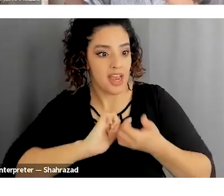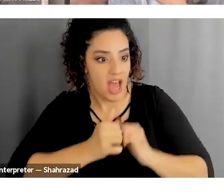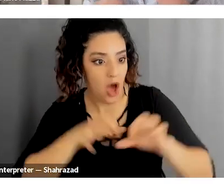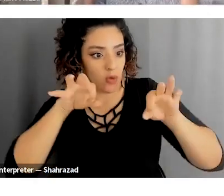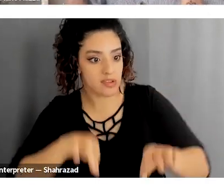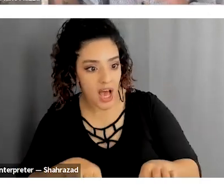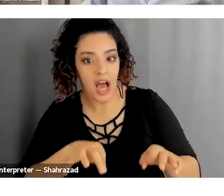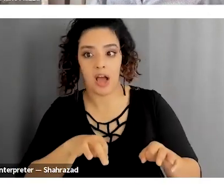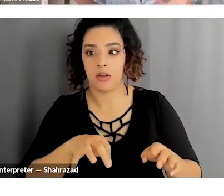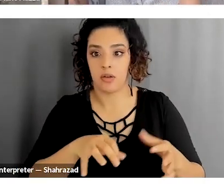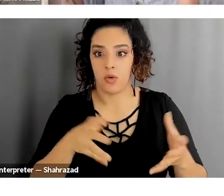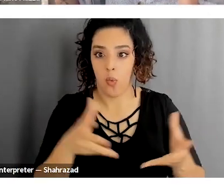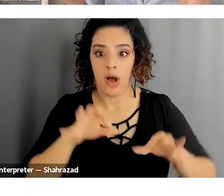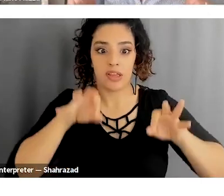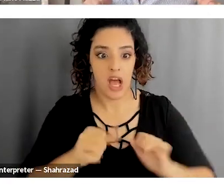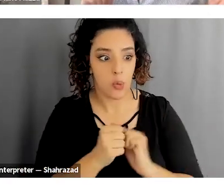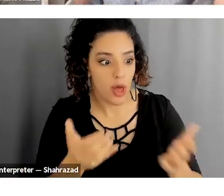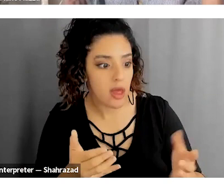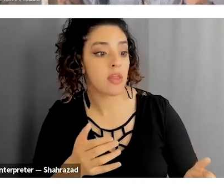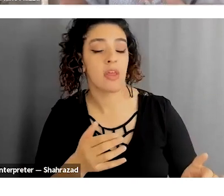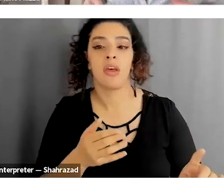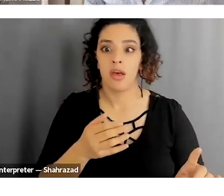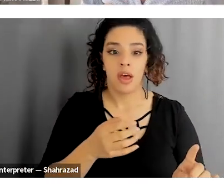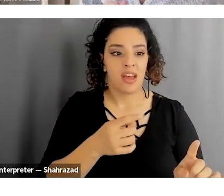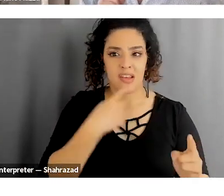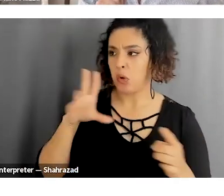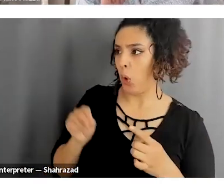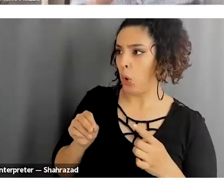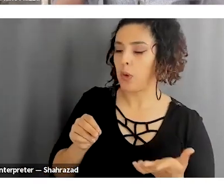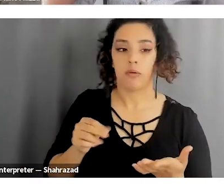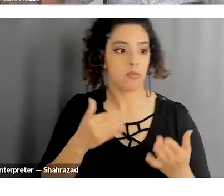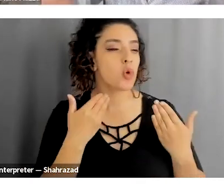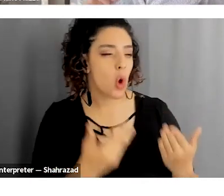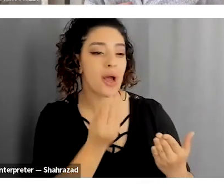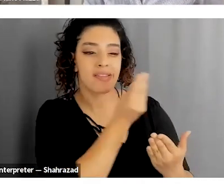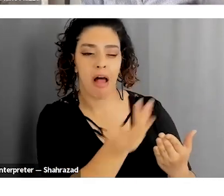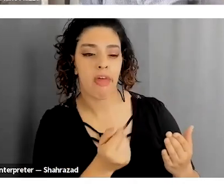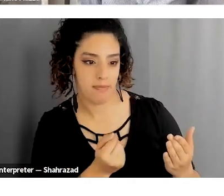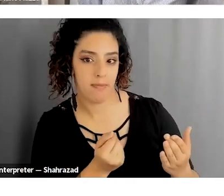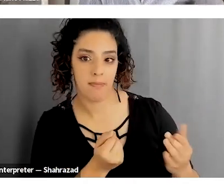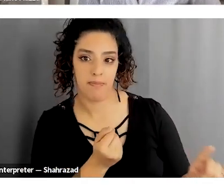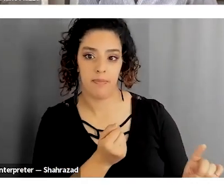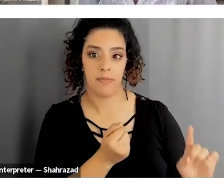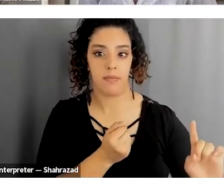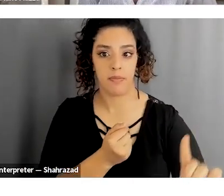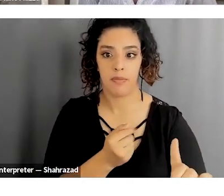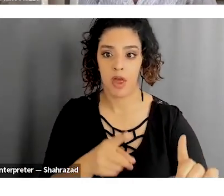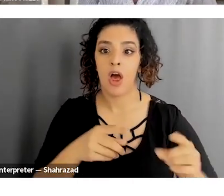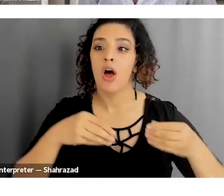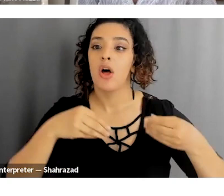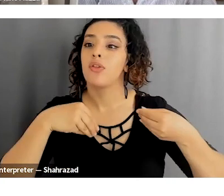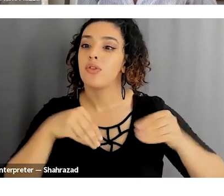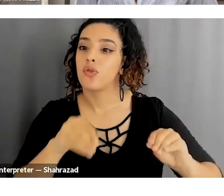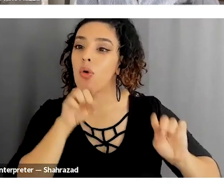like, oh no. And I was like, go back to them, tell them the ingredients, tell them they were dyed by a baby witch in Brooklyn. You do the thing. The store ordered 10